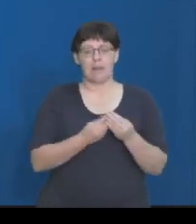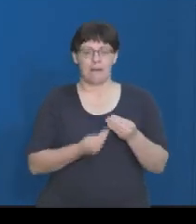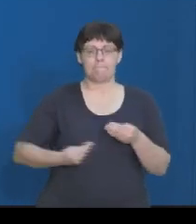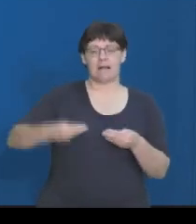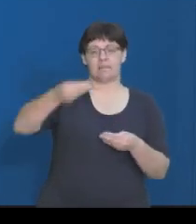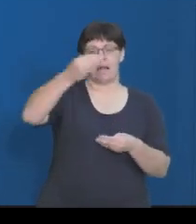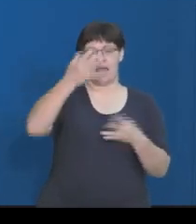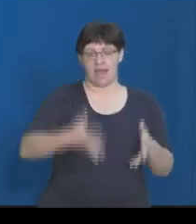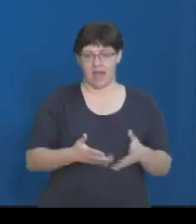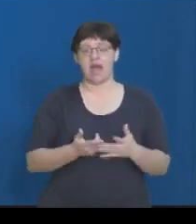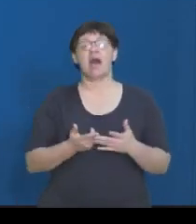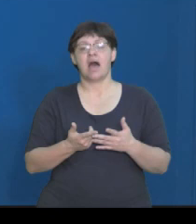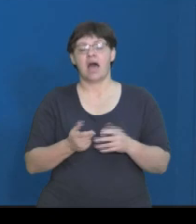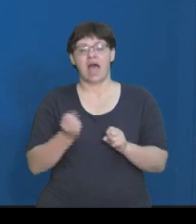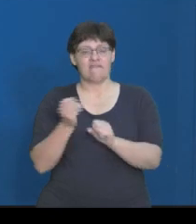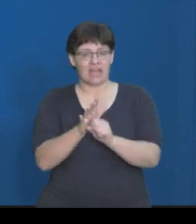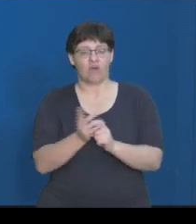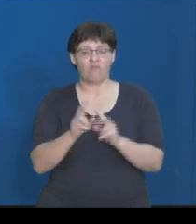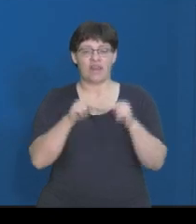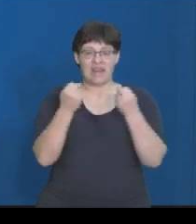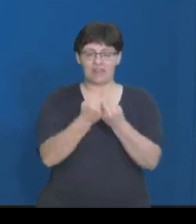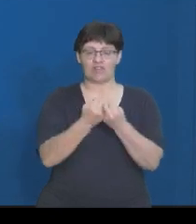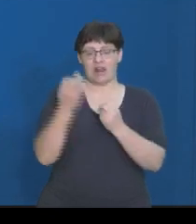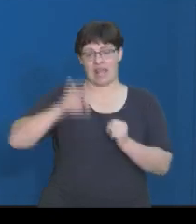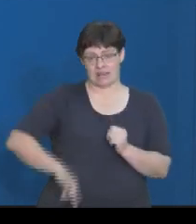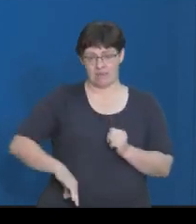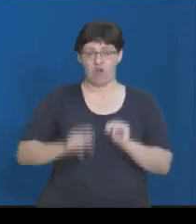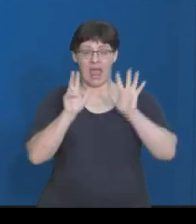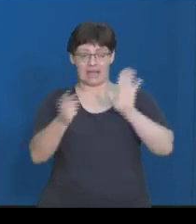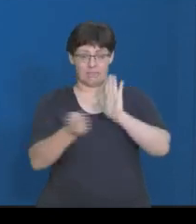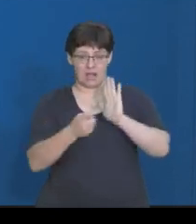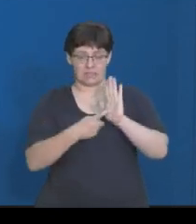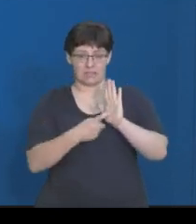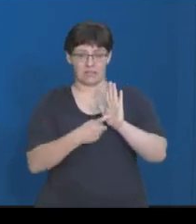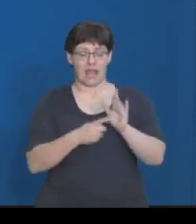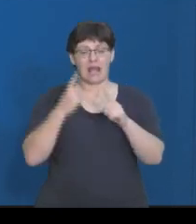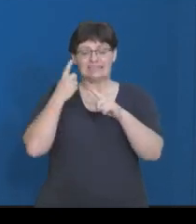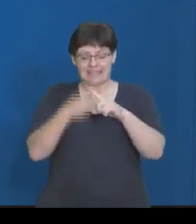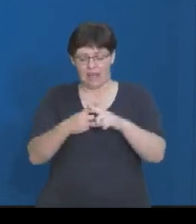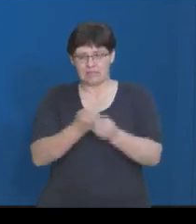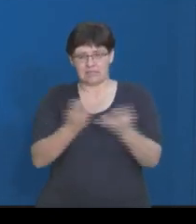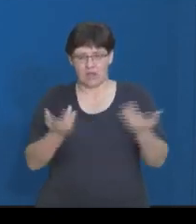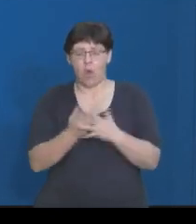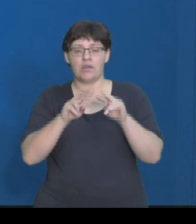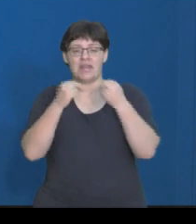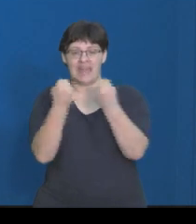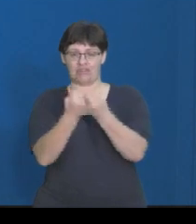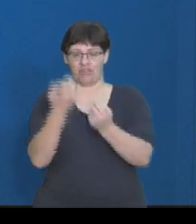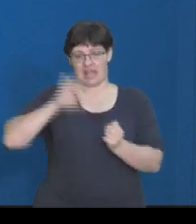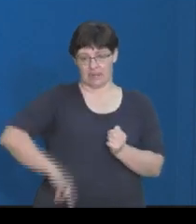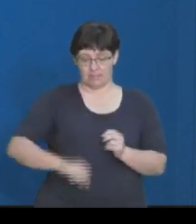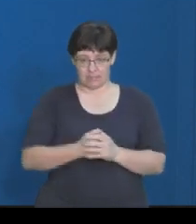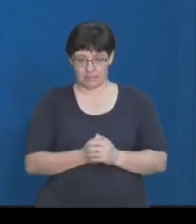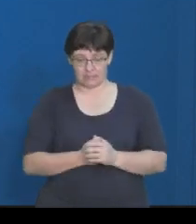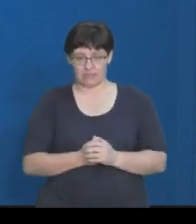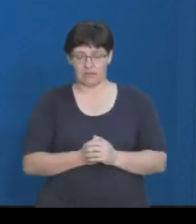effect on national income for 8 marks. Discuss the multiplier effect on national income. Like